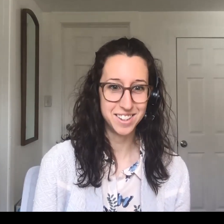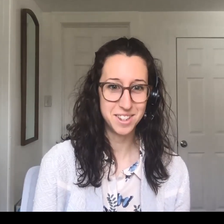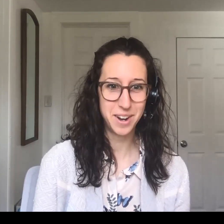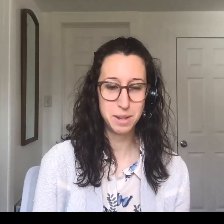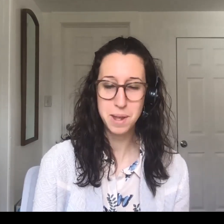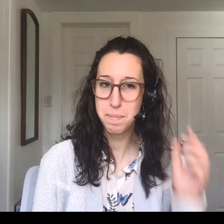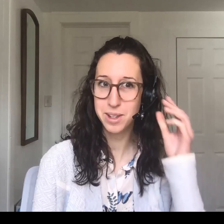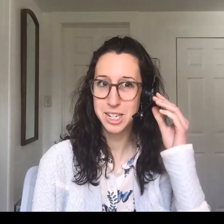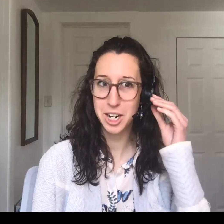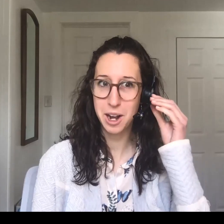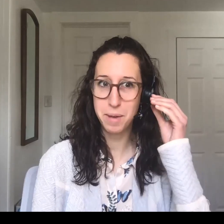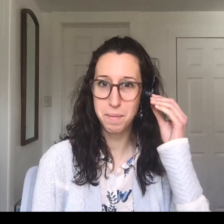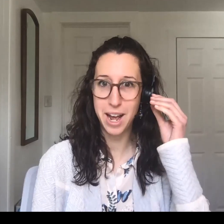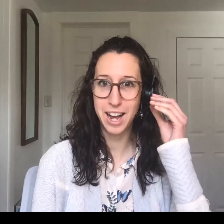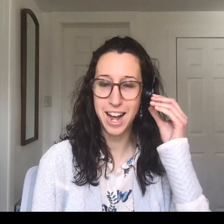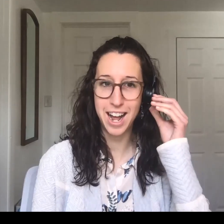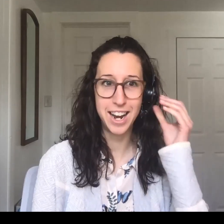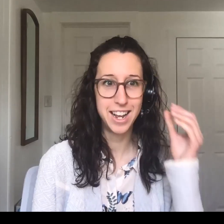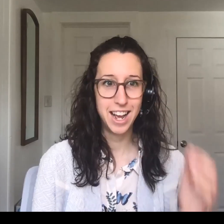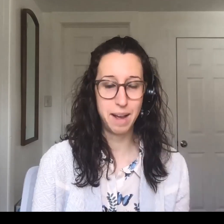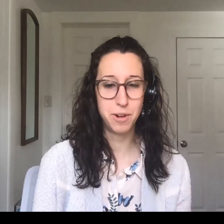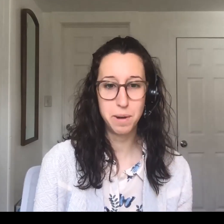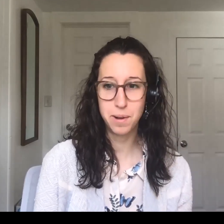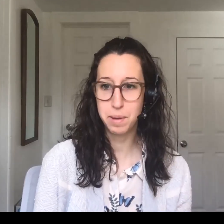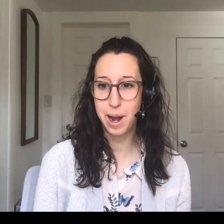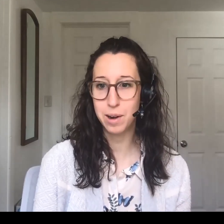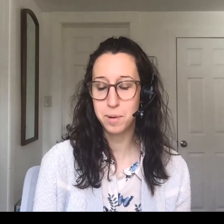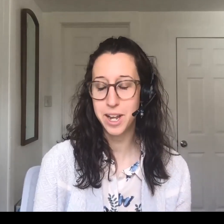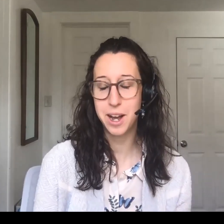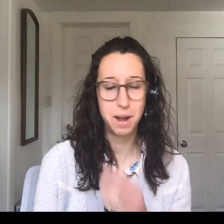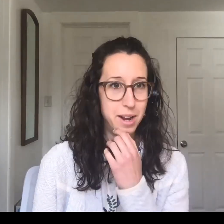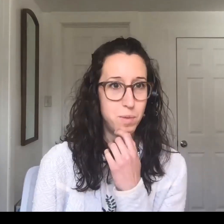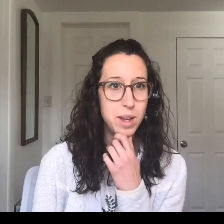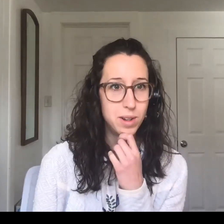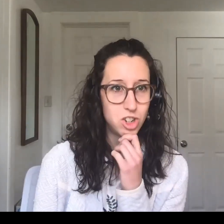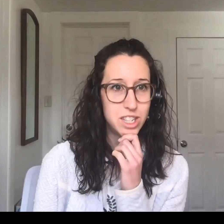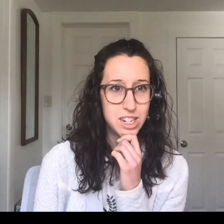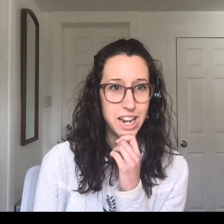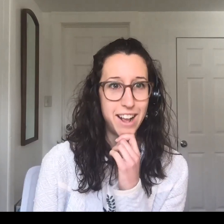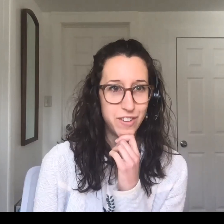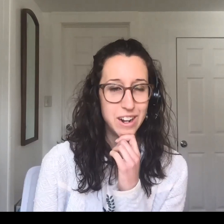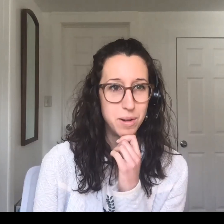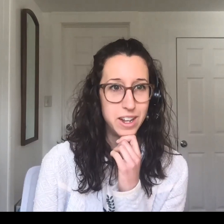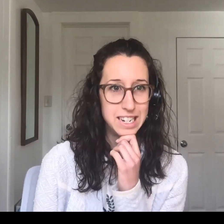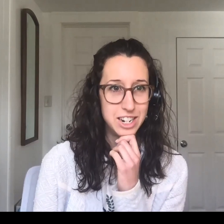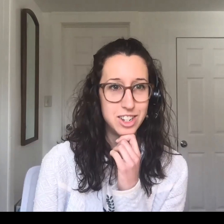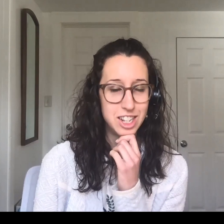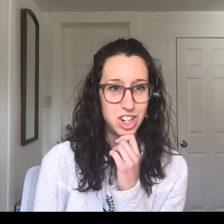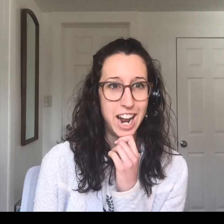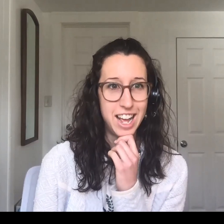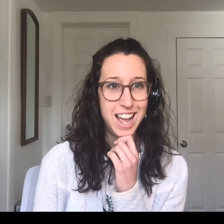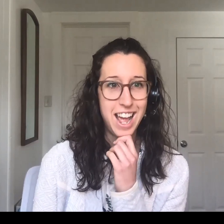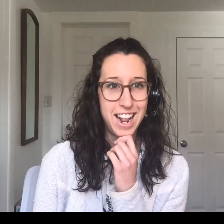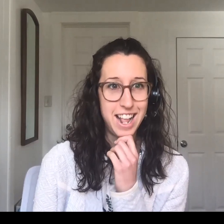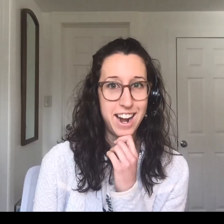Okay, so as people start coming back on, I'm going to pull up the PowerPoint and we will just ask for a couple volunteers in